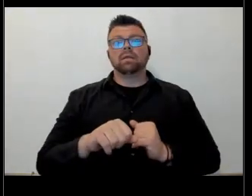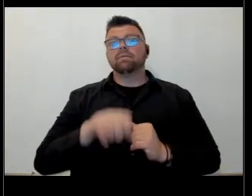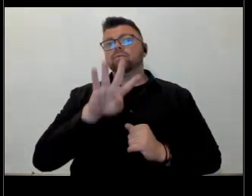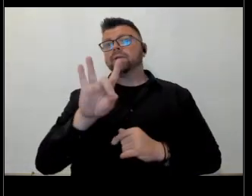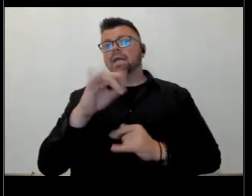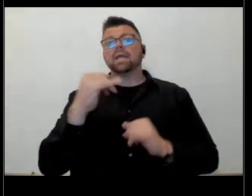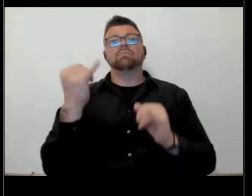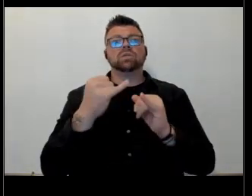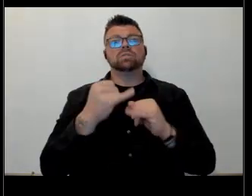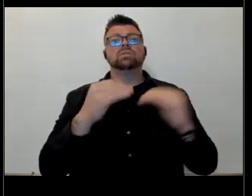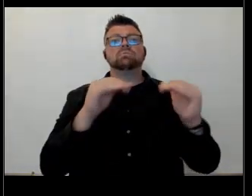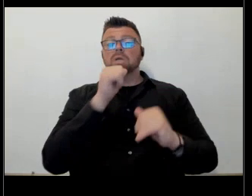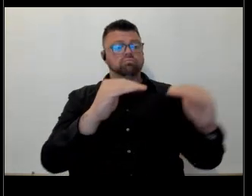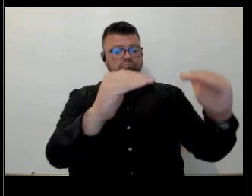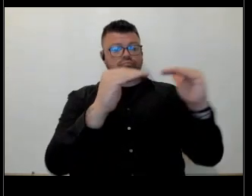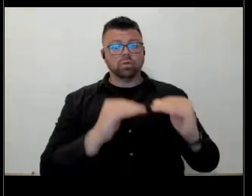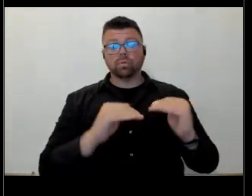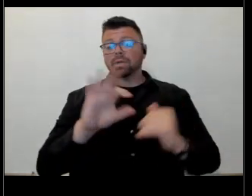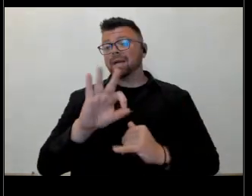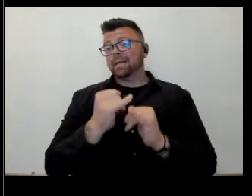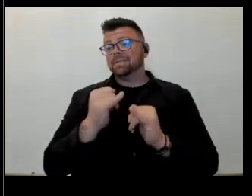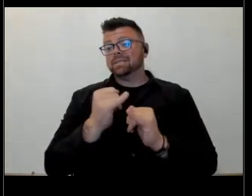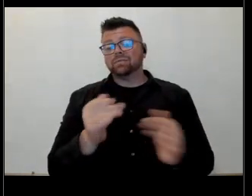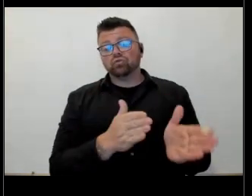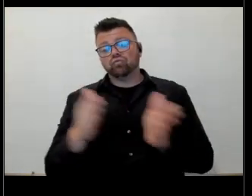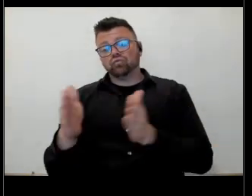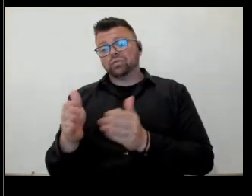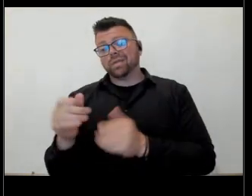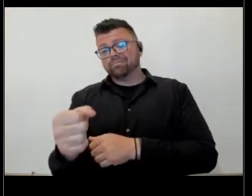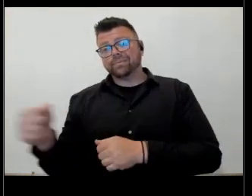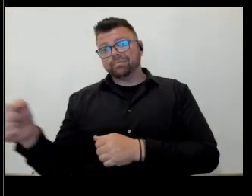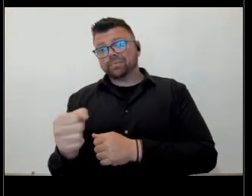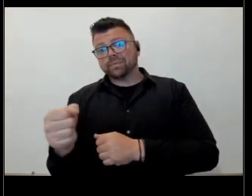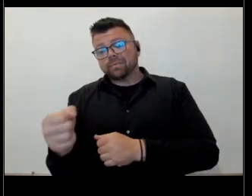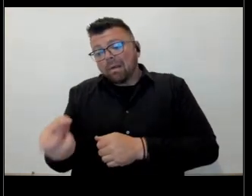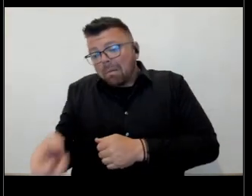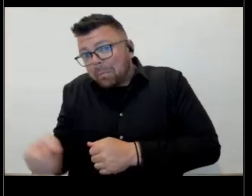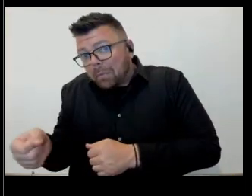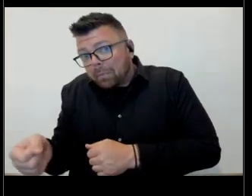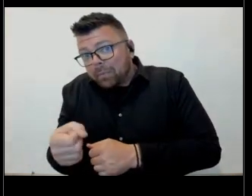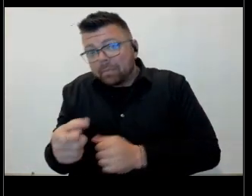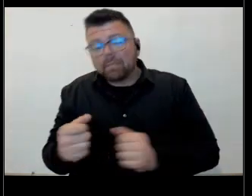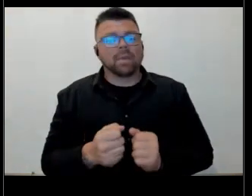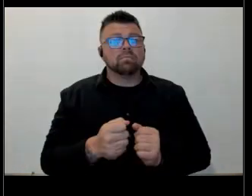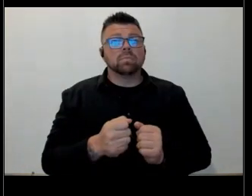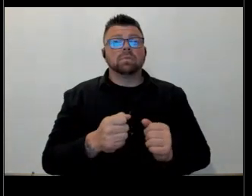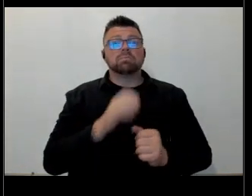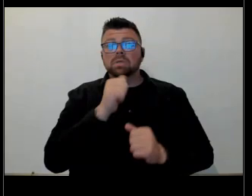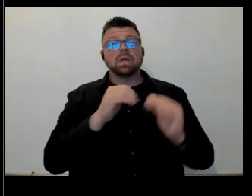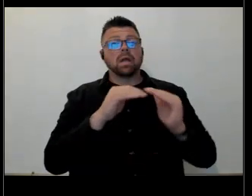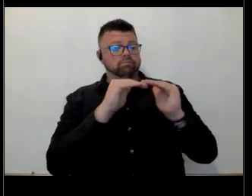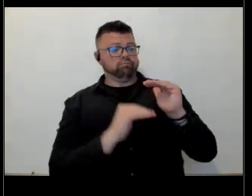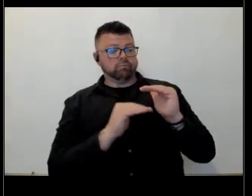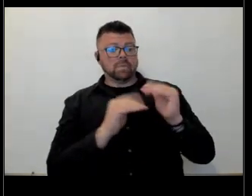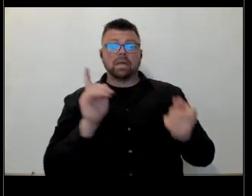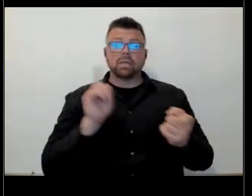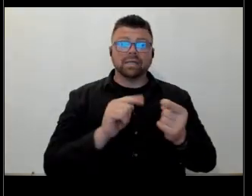no lower than 9 inches for a side reach, and no lower than 15 inches for a forward